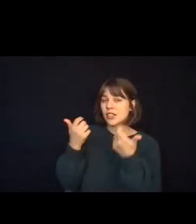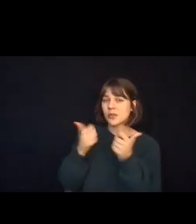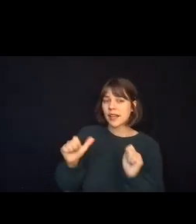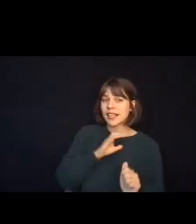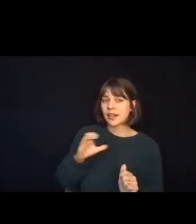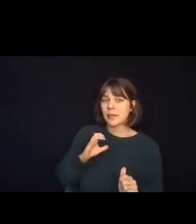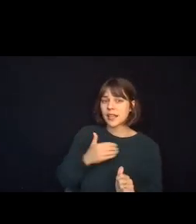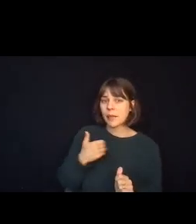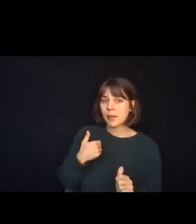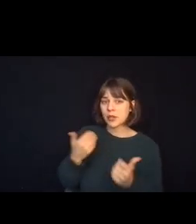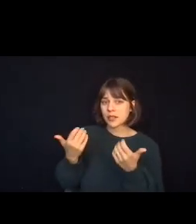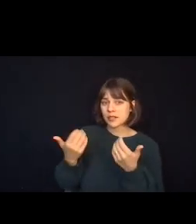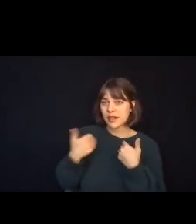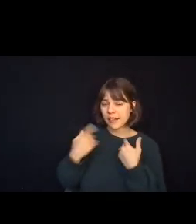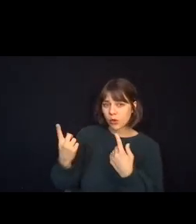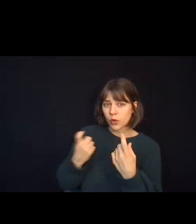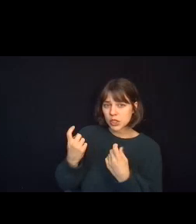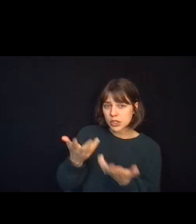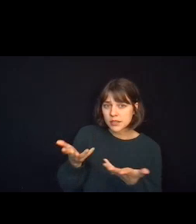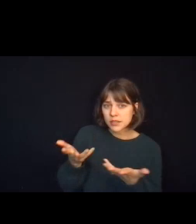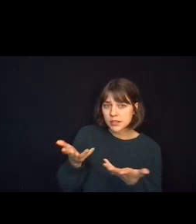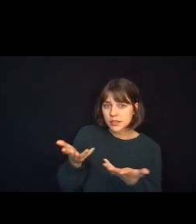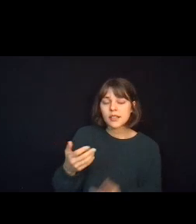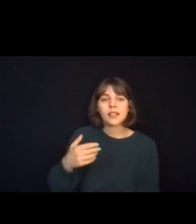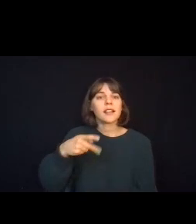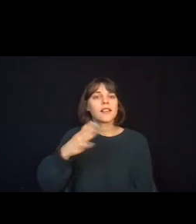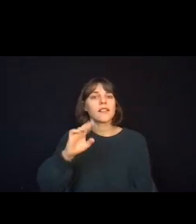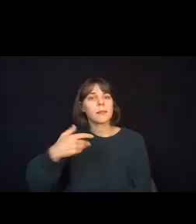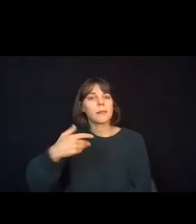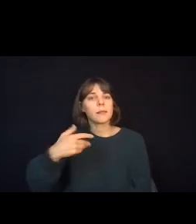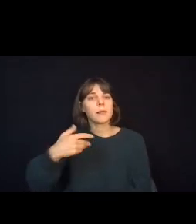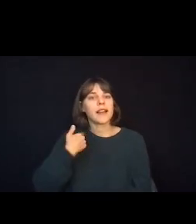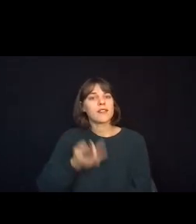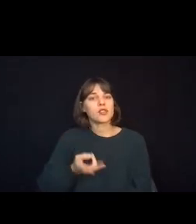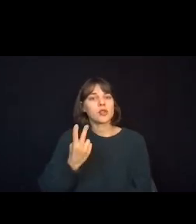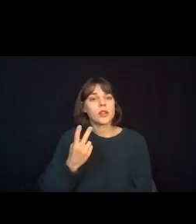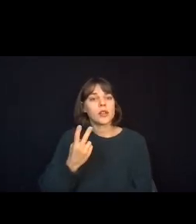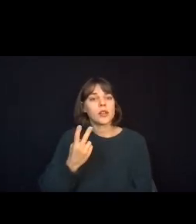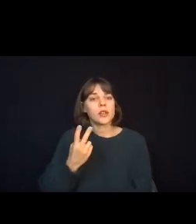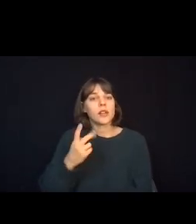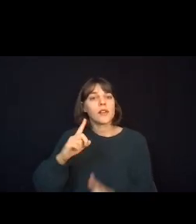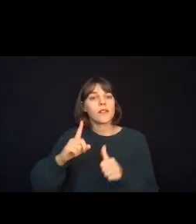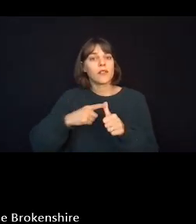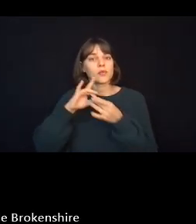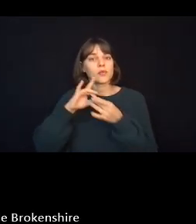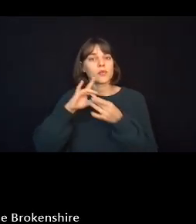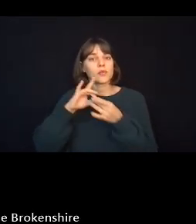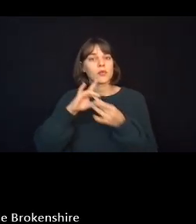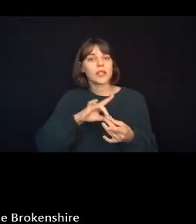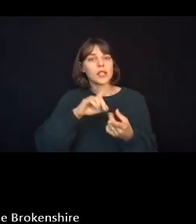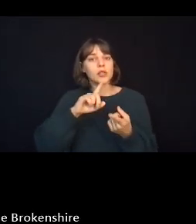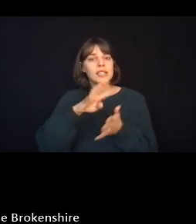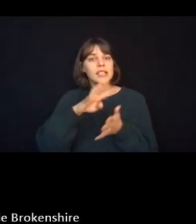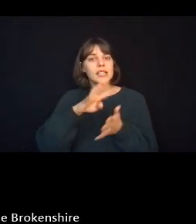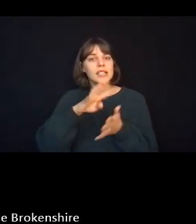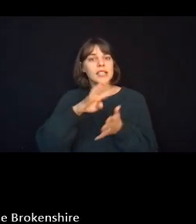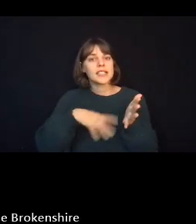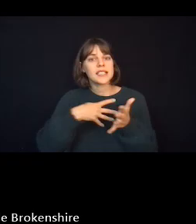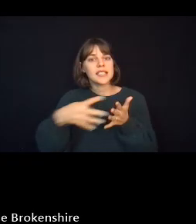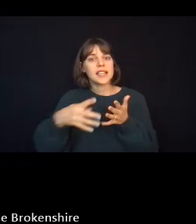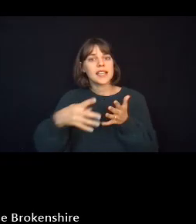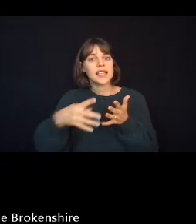have any questions? Philip, I have two. Yes. The first one relates to the schedule